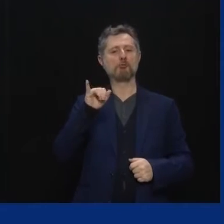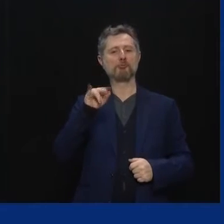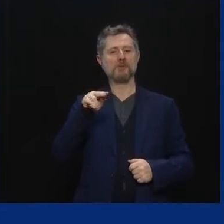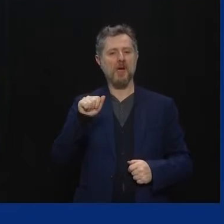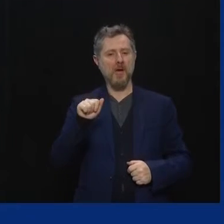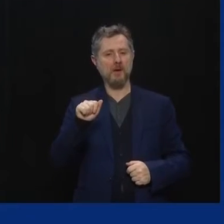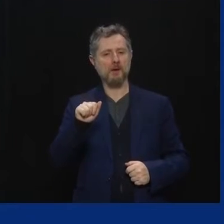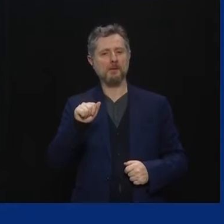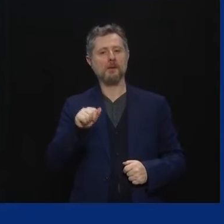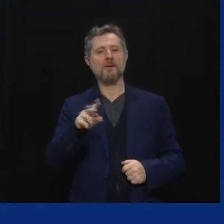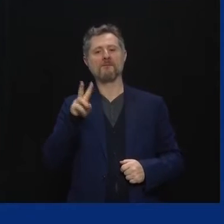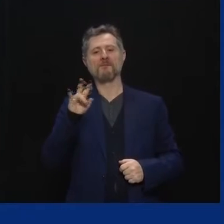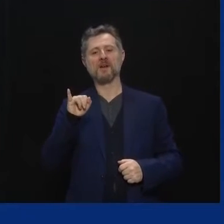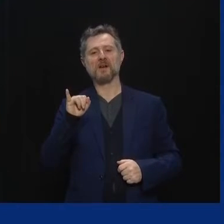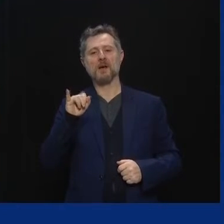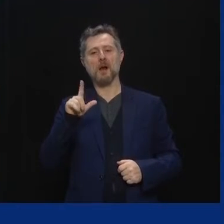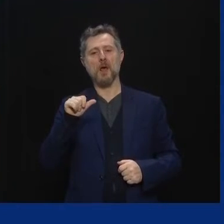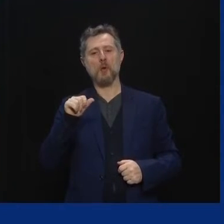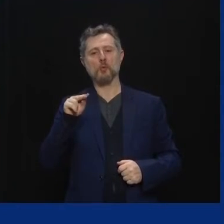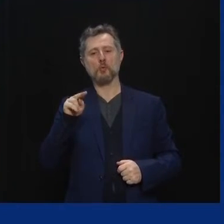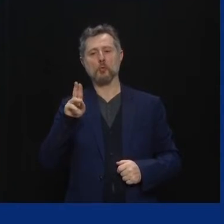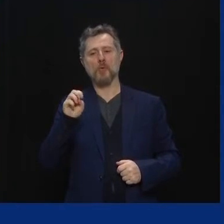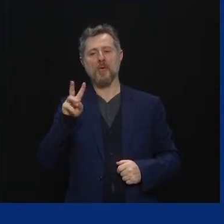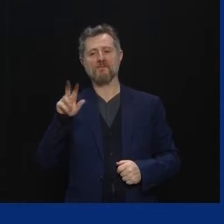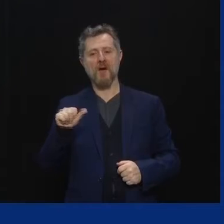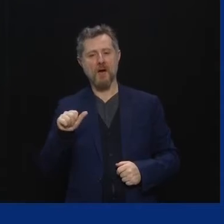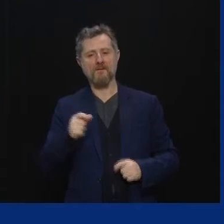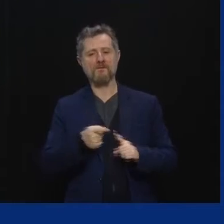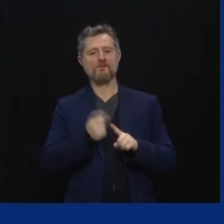Villanueva from the Associated Press. Marina, your mic is open.